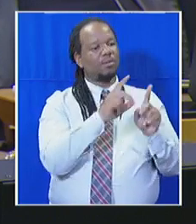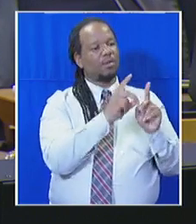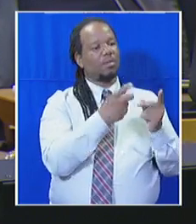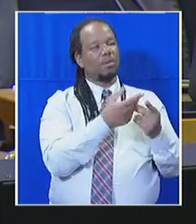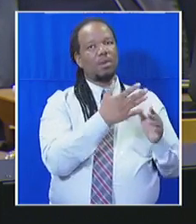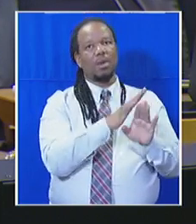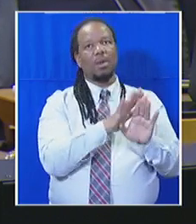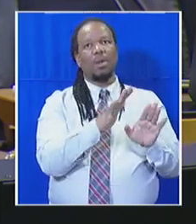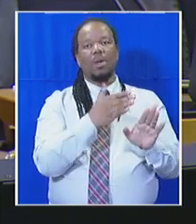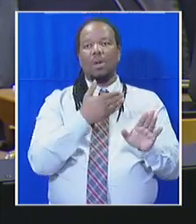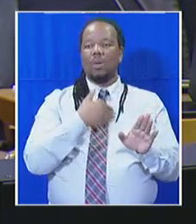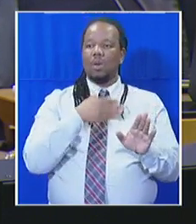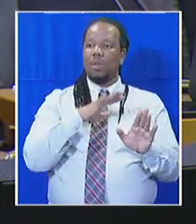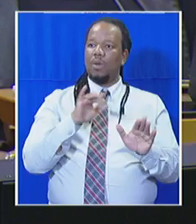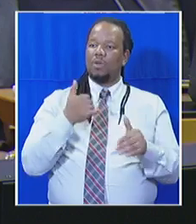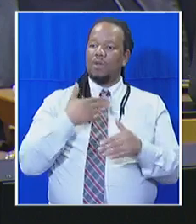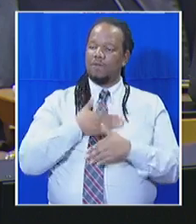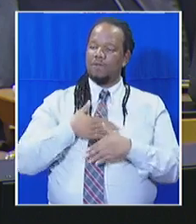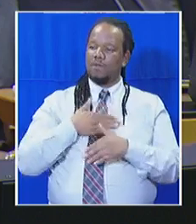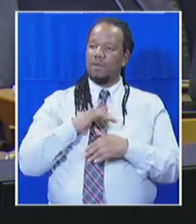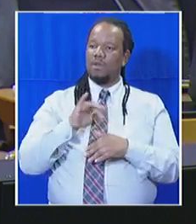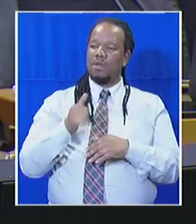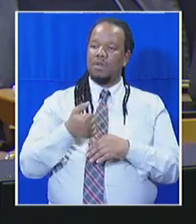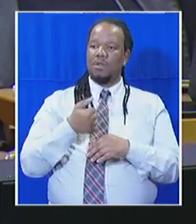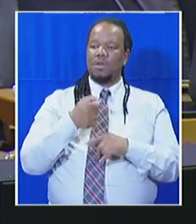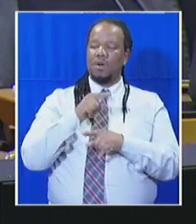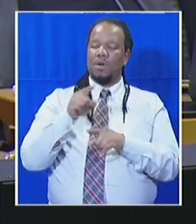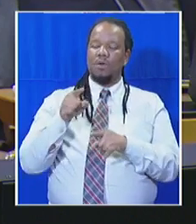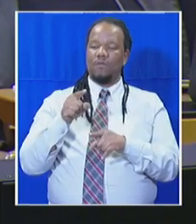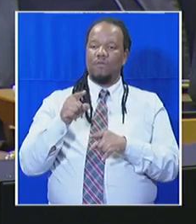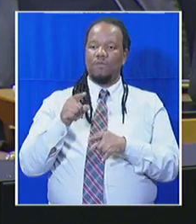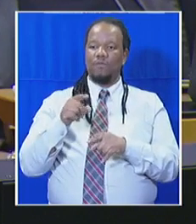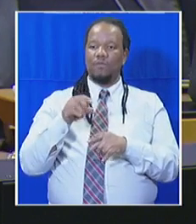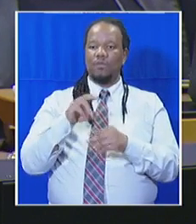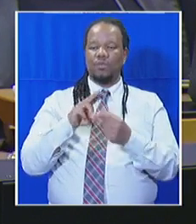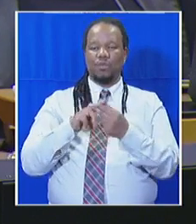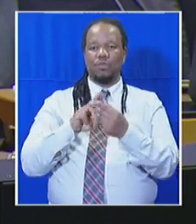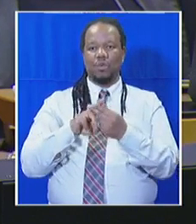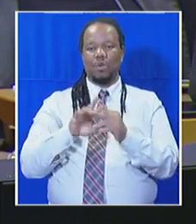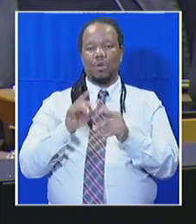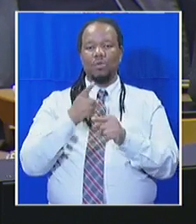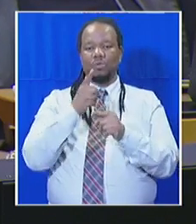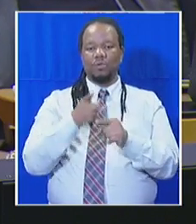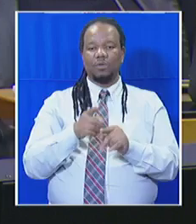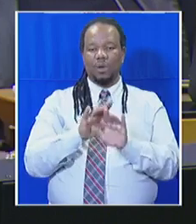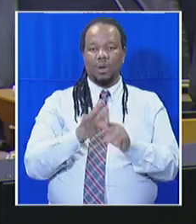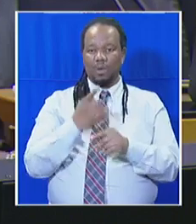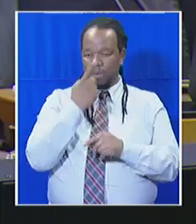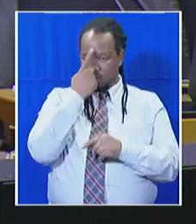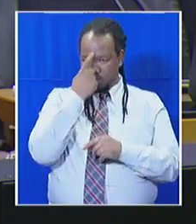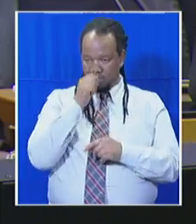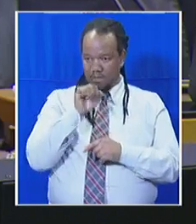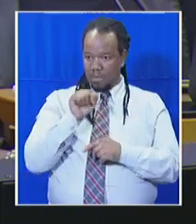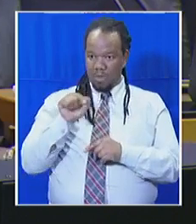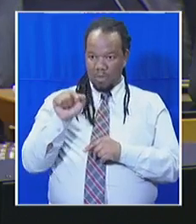treat our unions and their representatives selectively. In other words, we believe that all educators have a particular professional